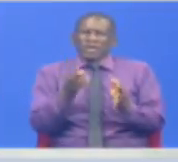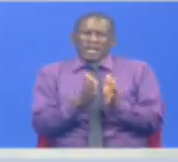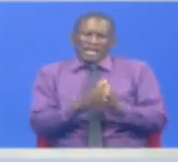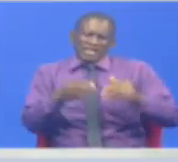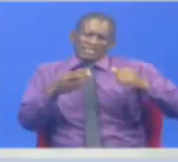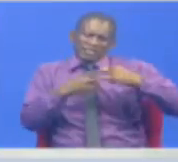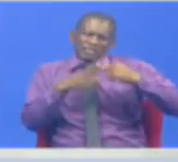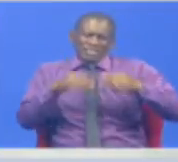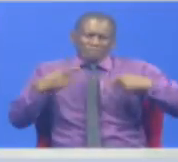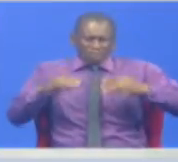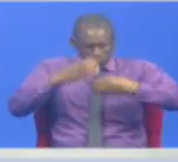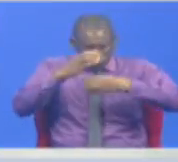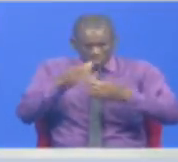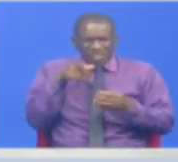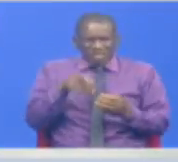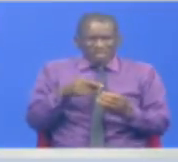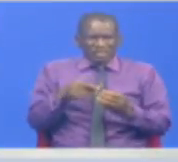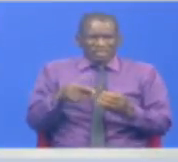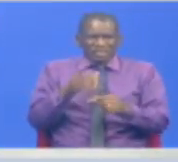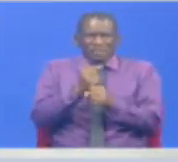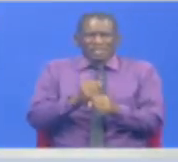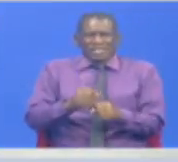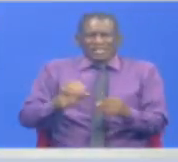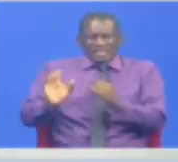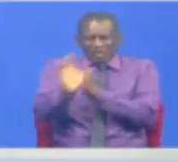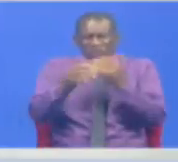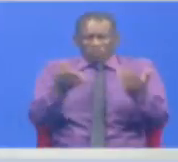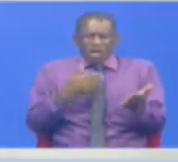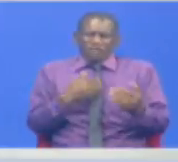3,270. This raises the country's caseload to